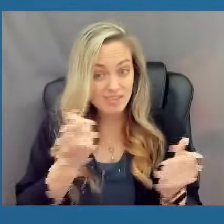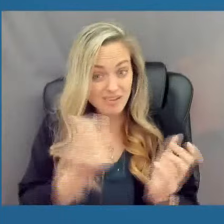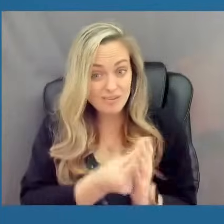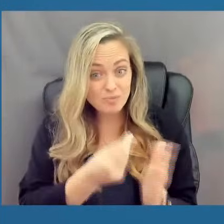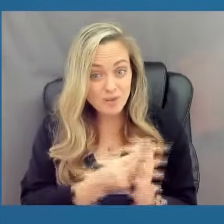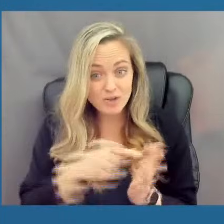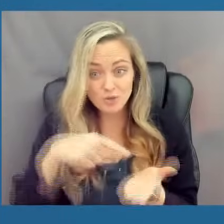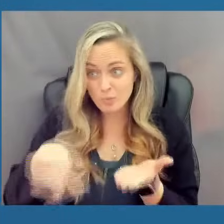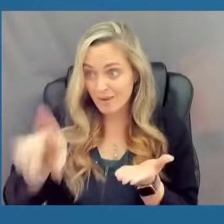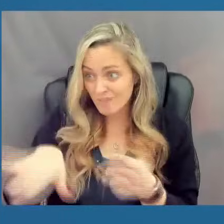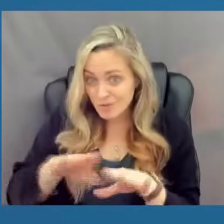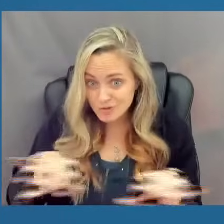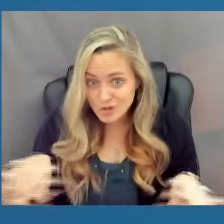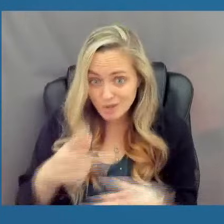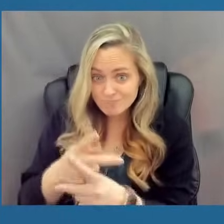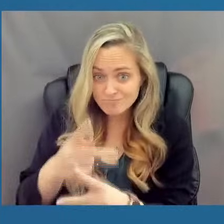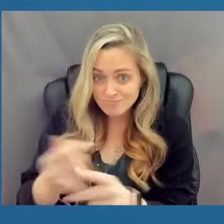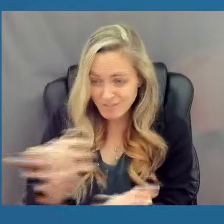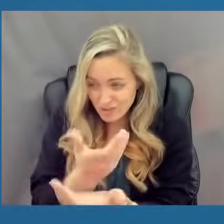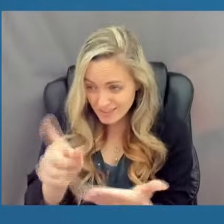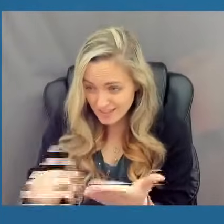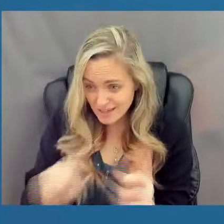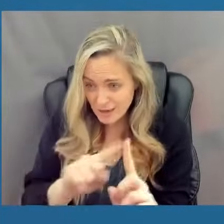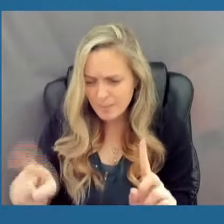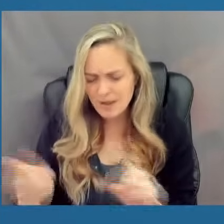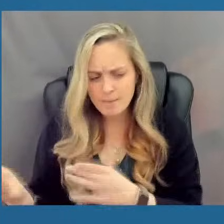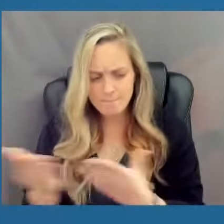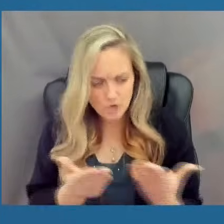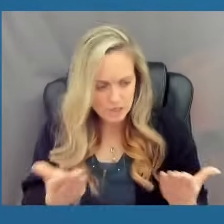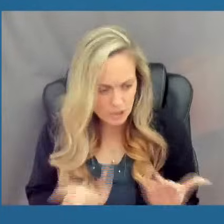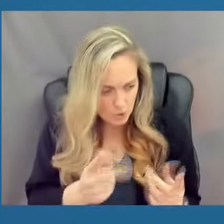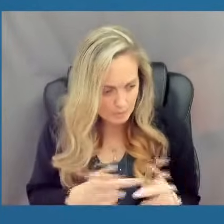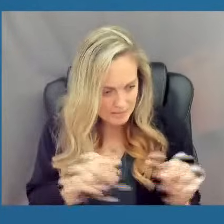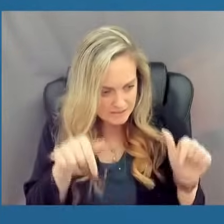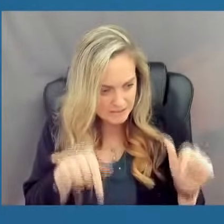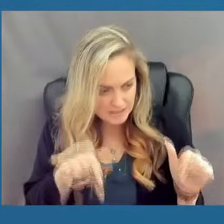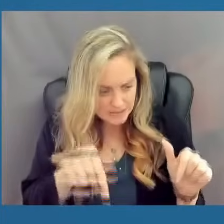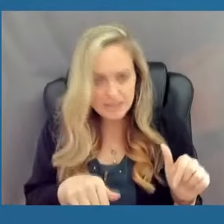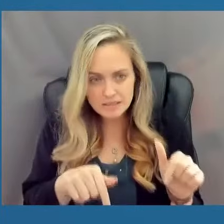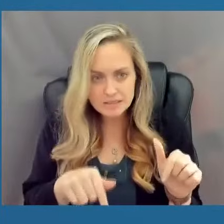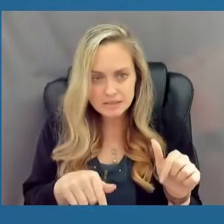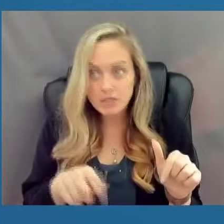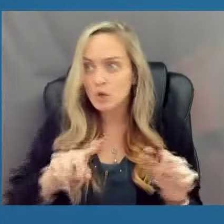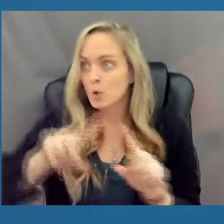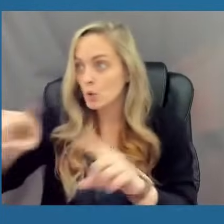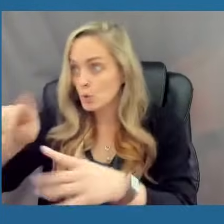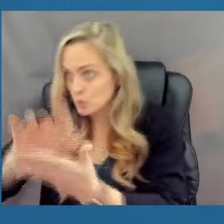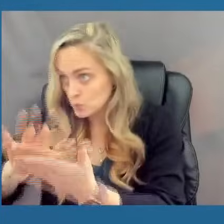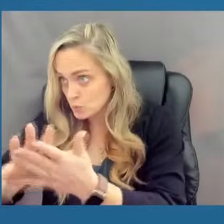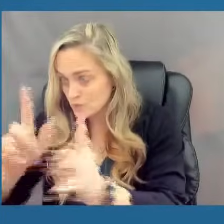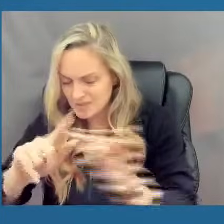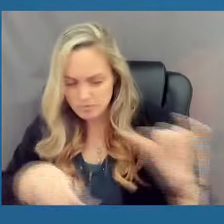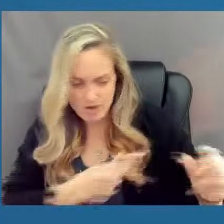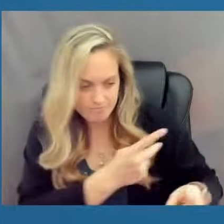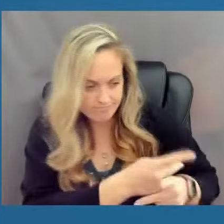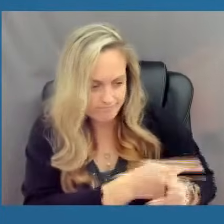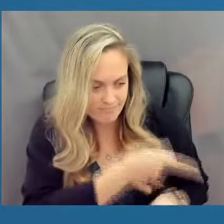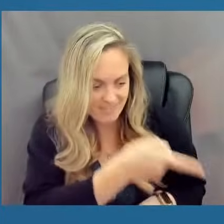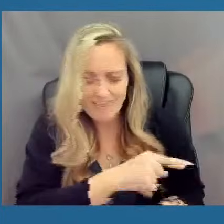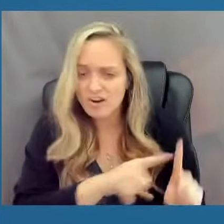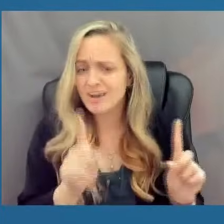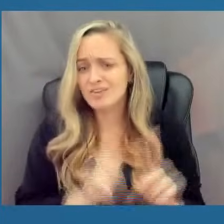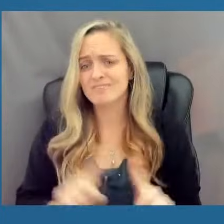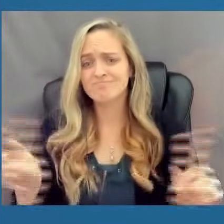that child, when they're able to bring them here to a place like this, literally where they're going to school, it makes all the difference in the world, and is